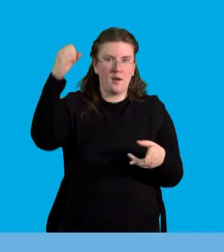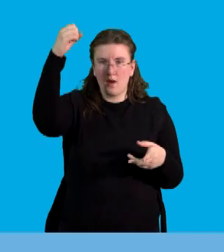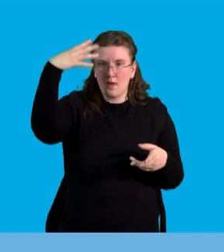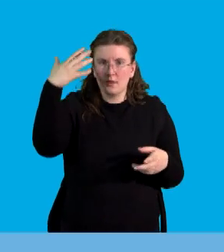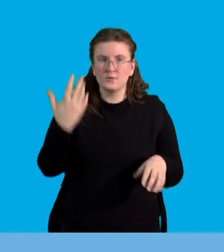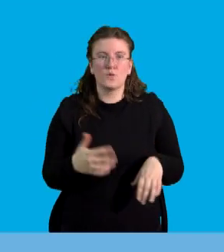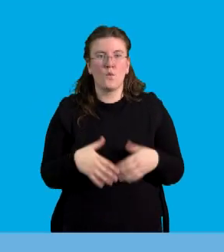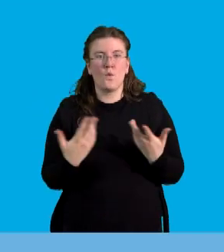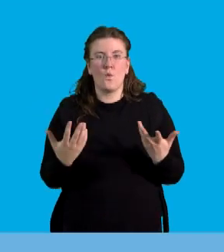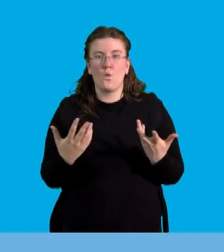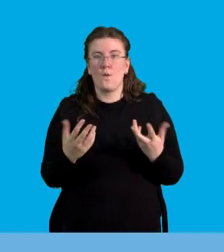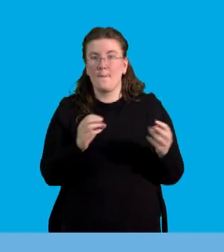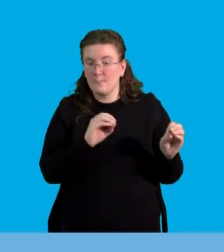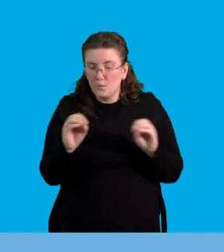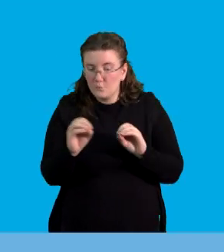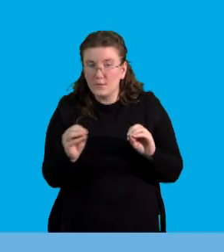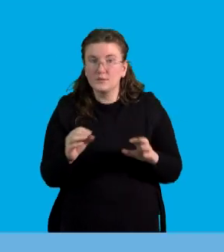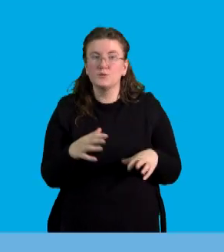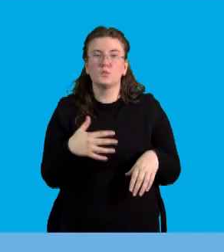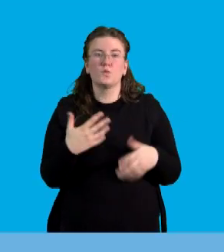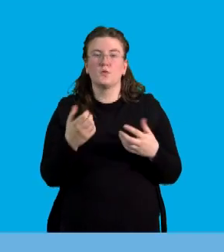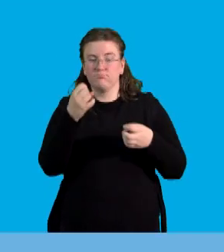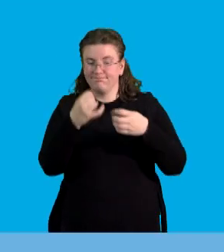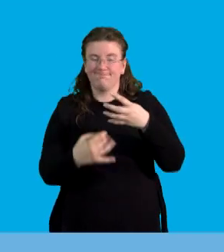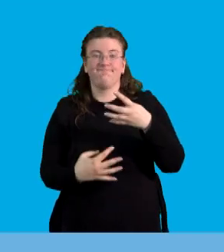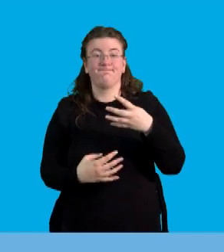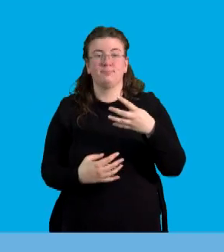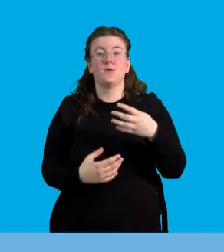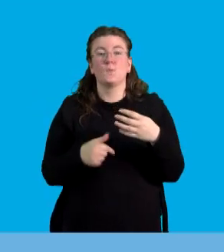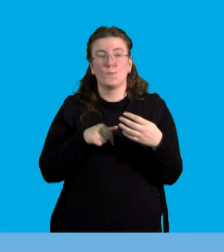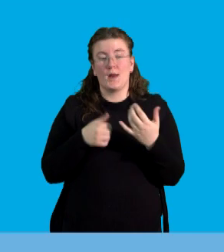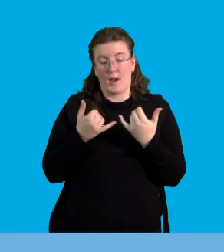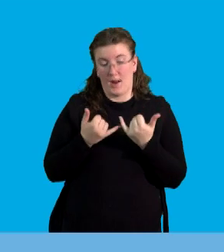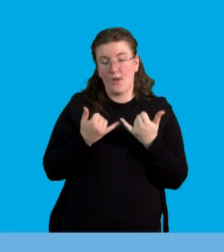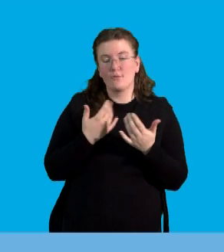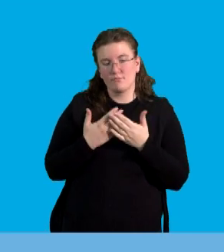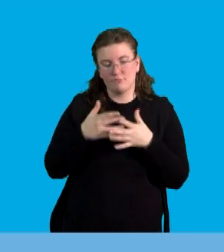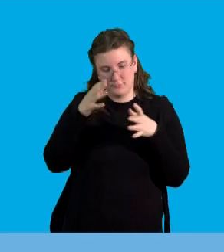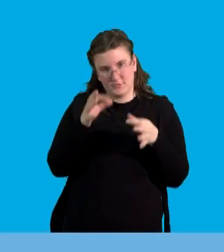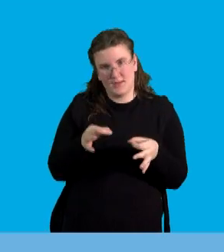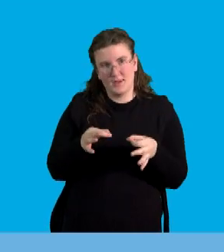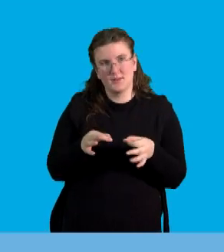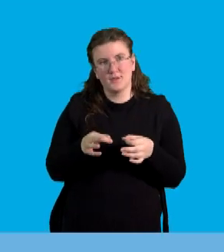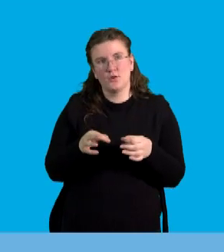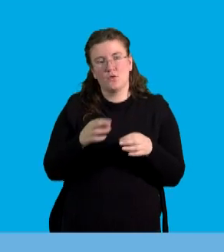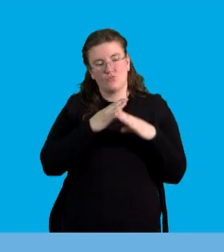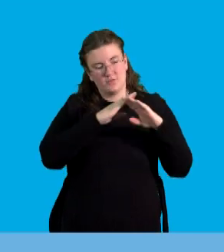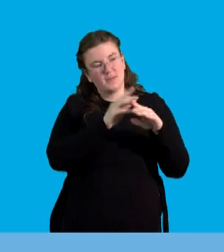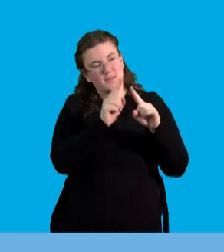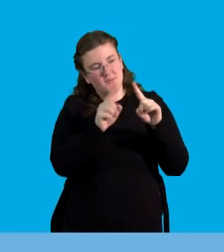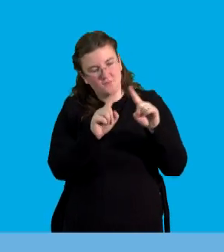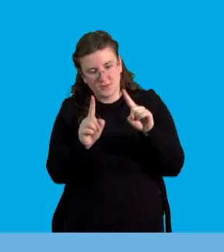or in this case generate motion or movement. And because of that, we can then now be able to use